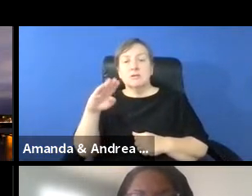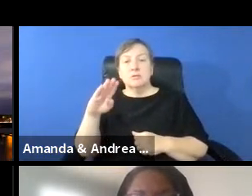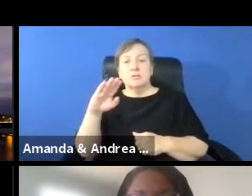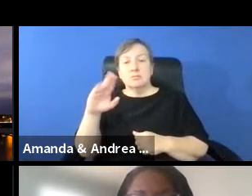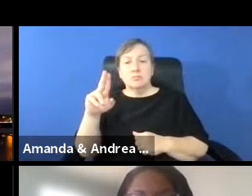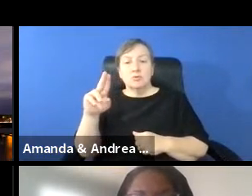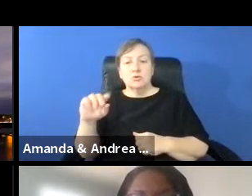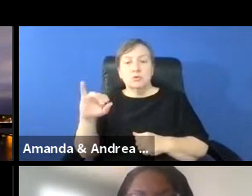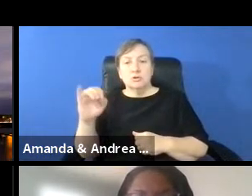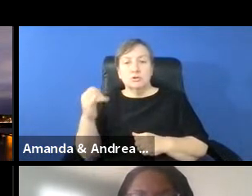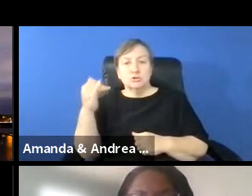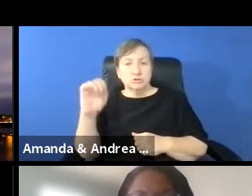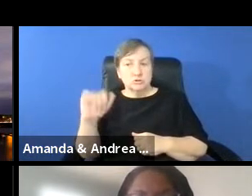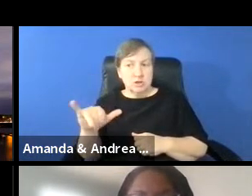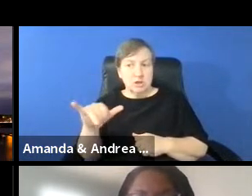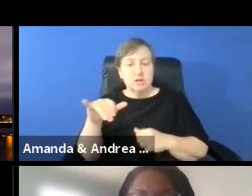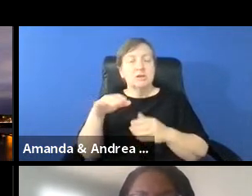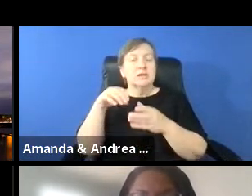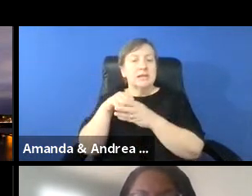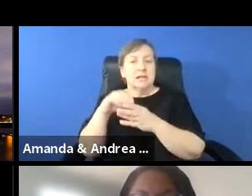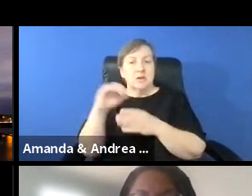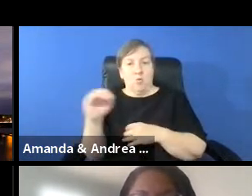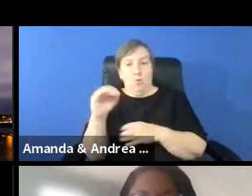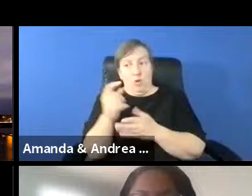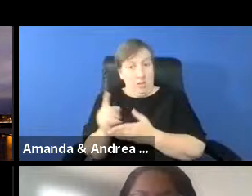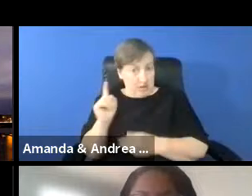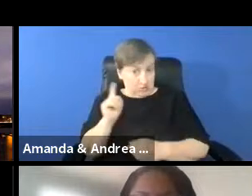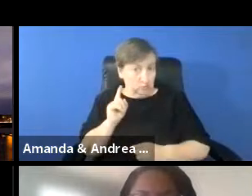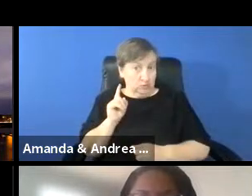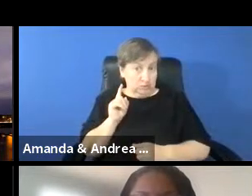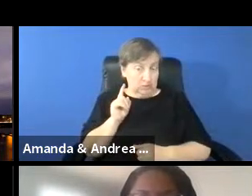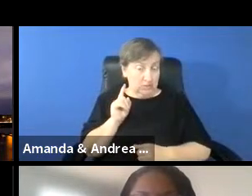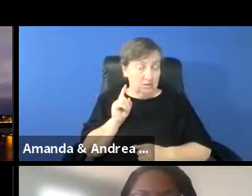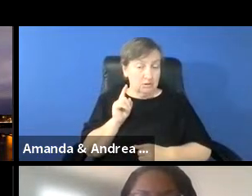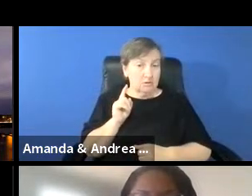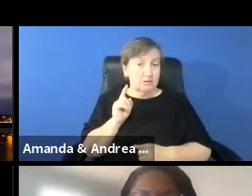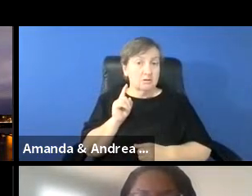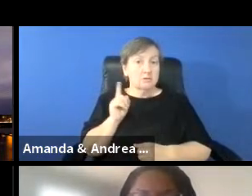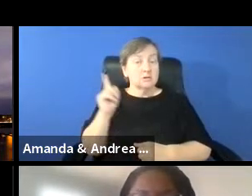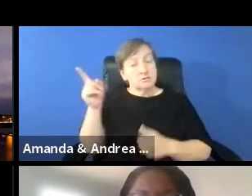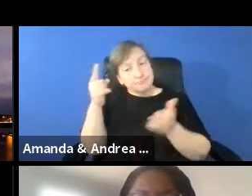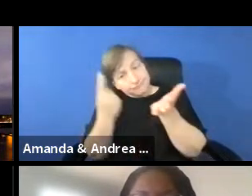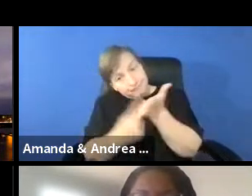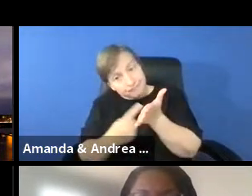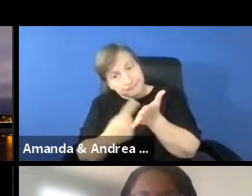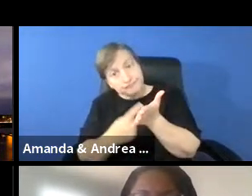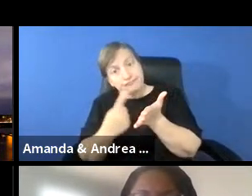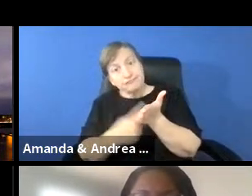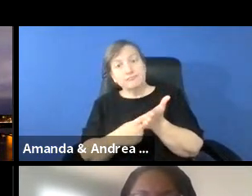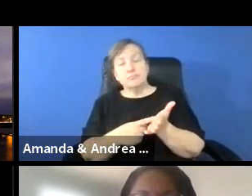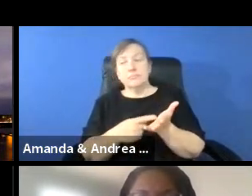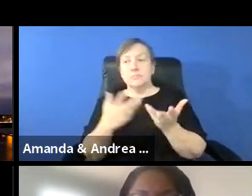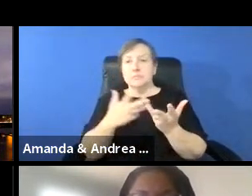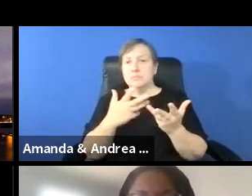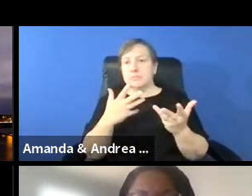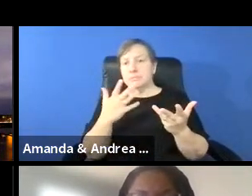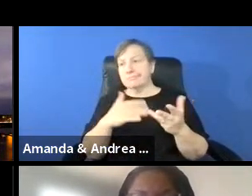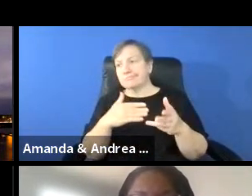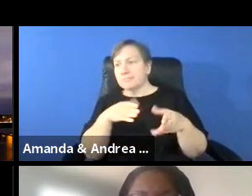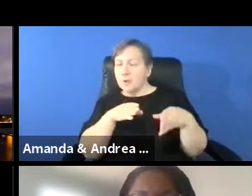in Oregon last week and was discussing, the